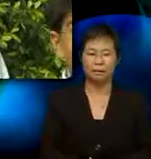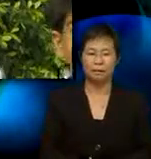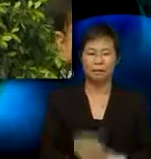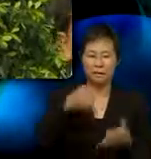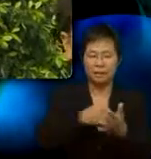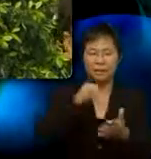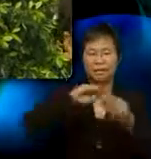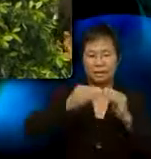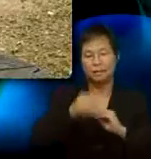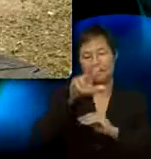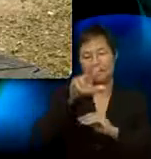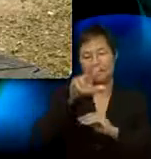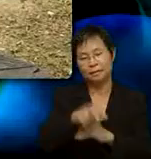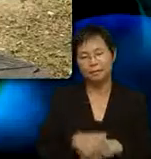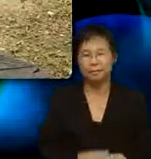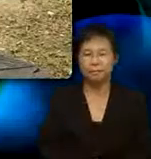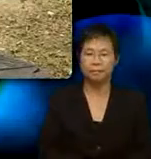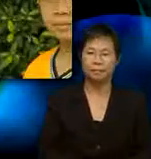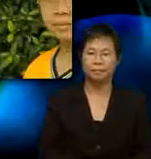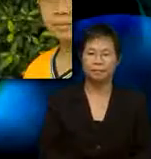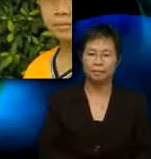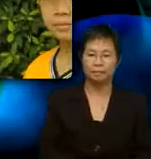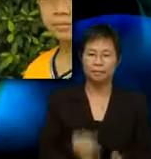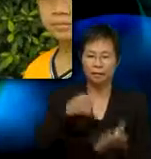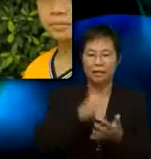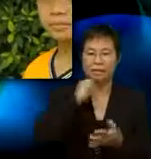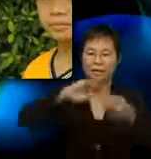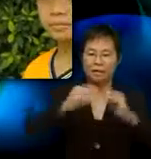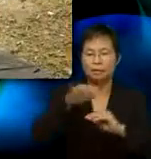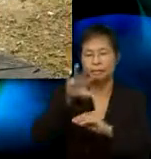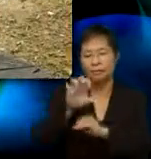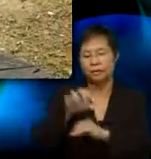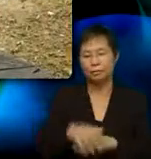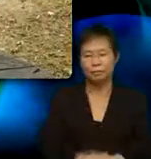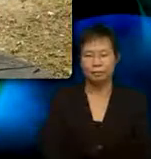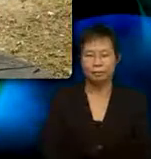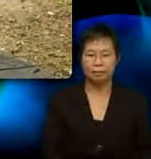It is number 30. It is number 50.